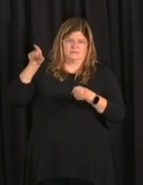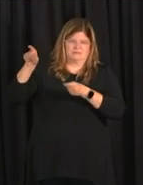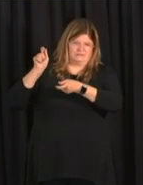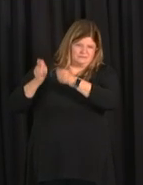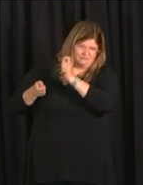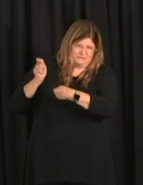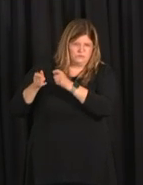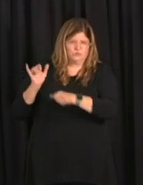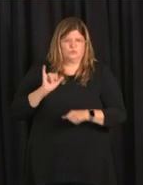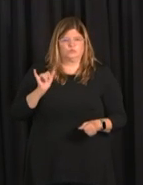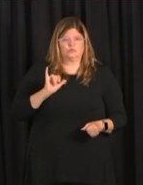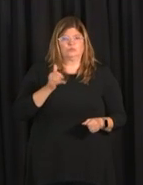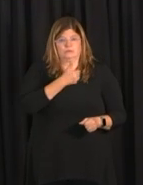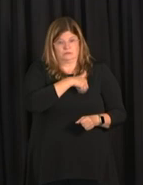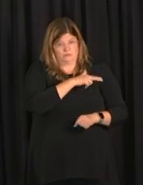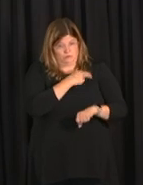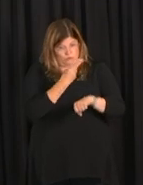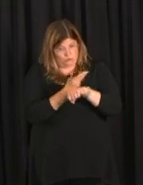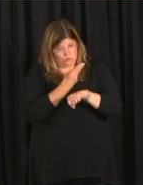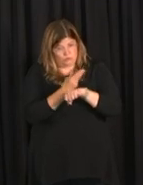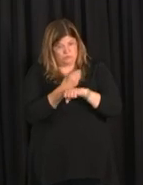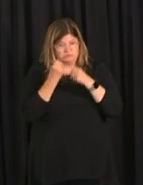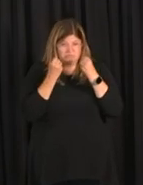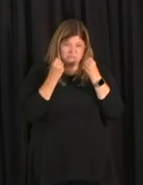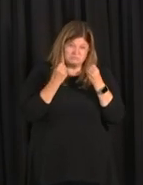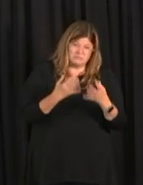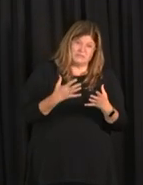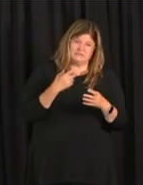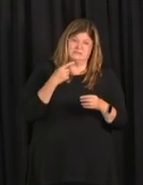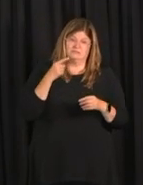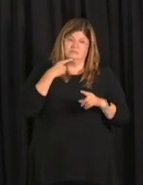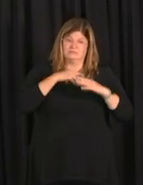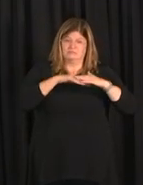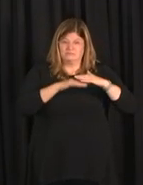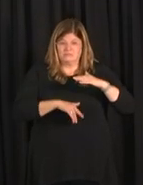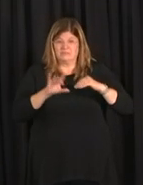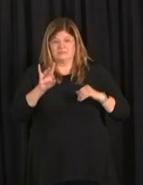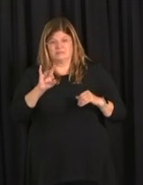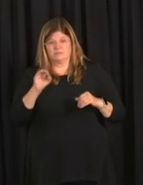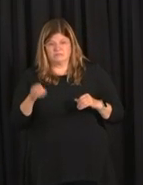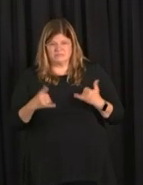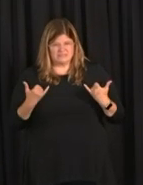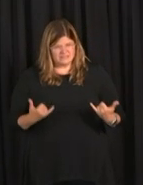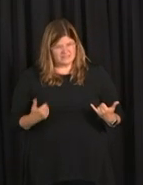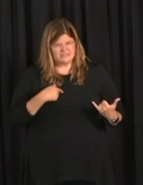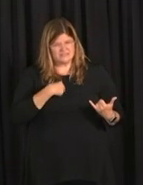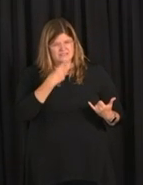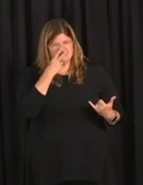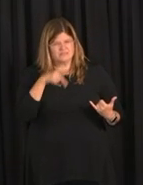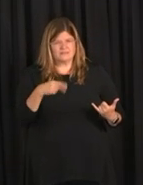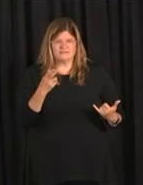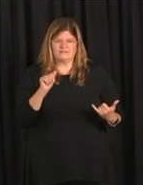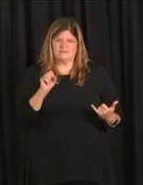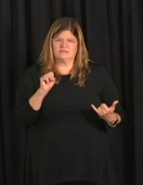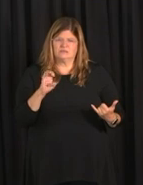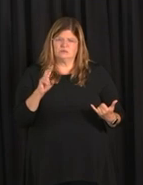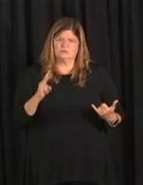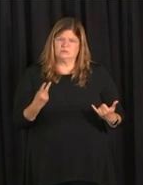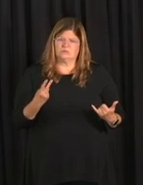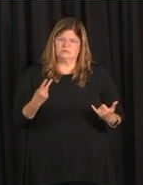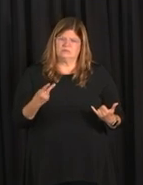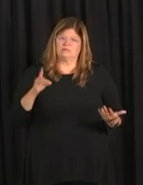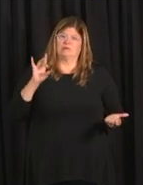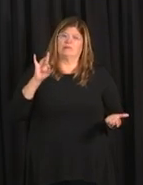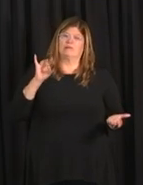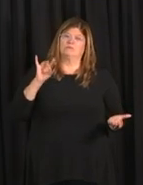the hospital utilization. We've heard for months that we had to be below 80%, and now I see that phase 2 is now 80